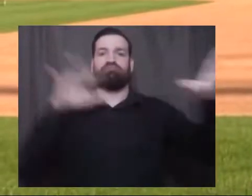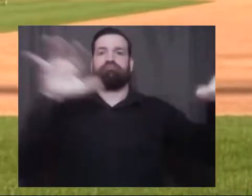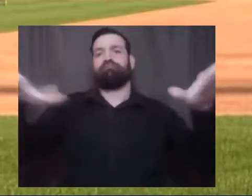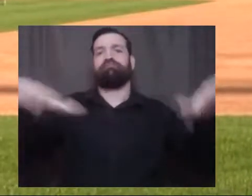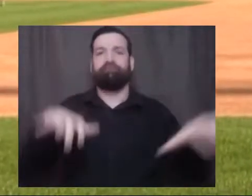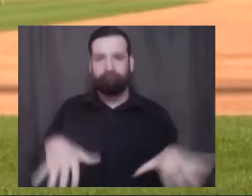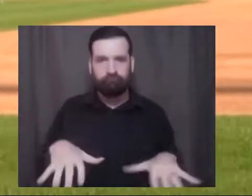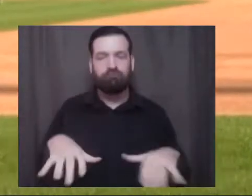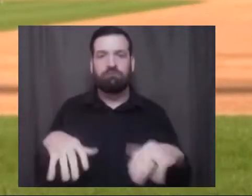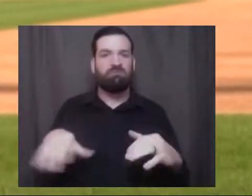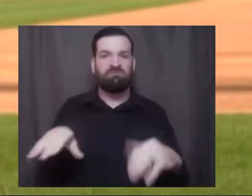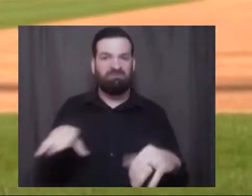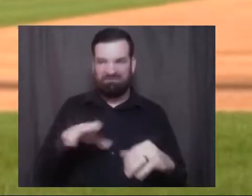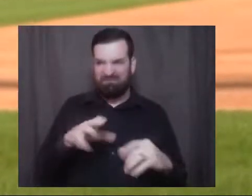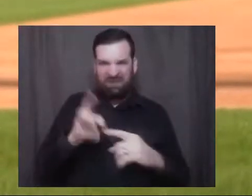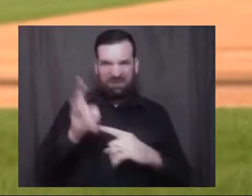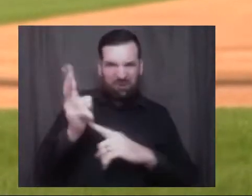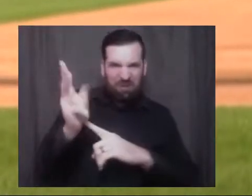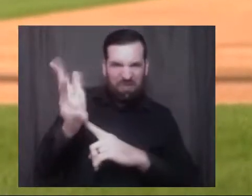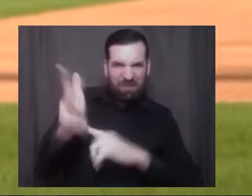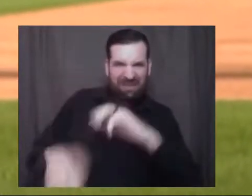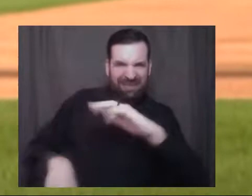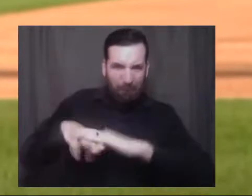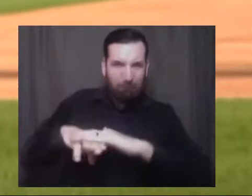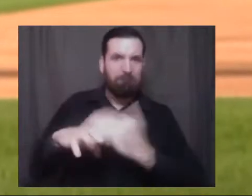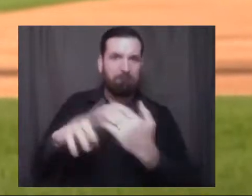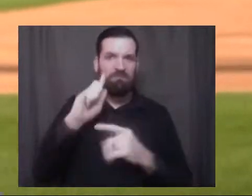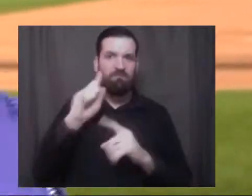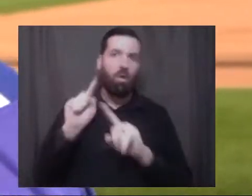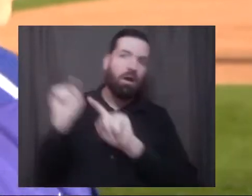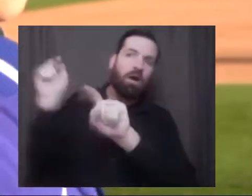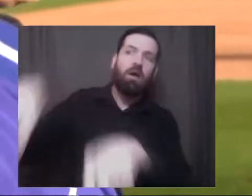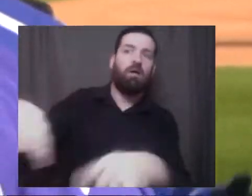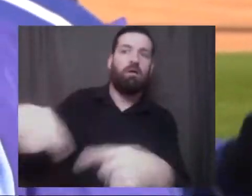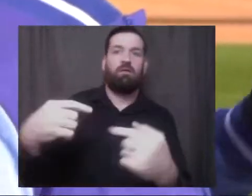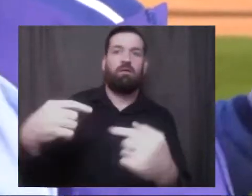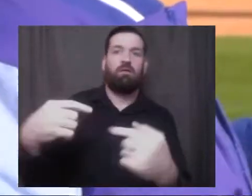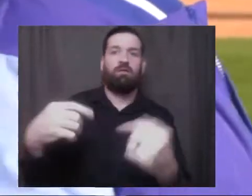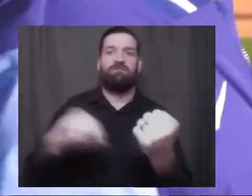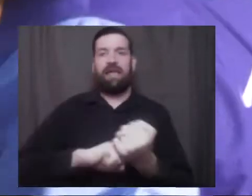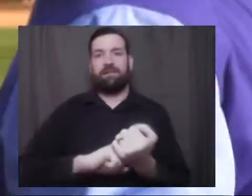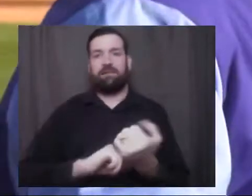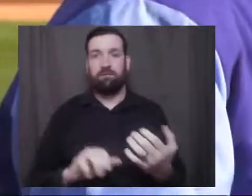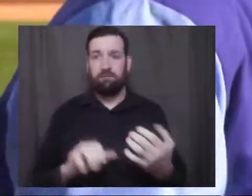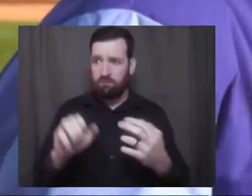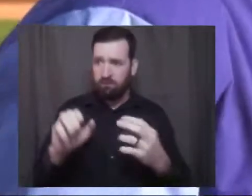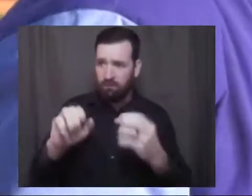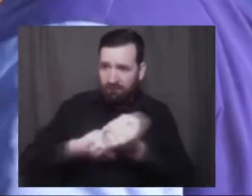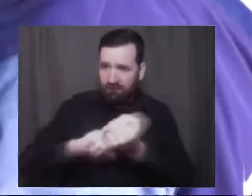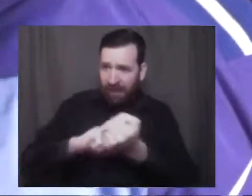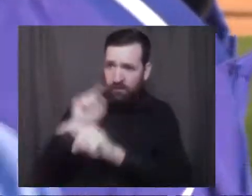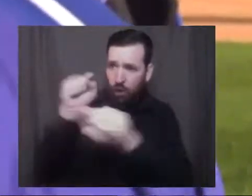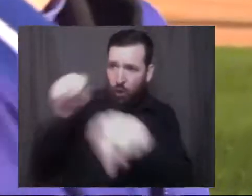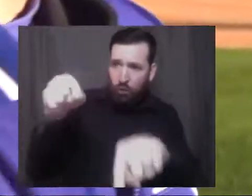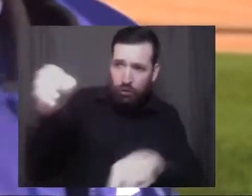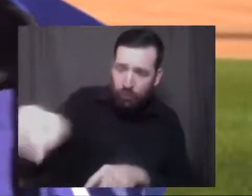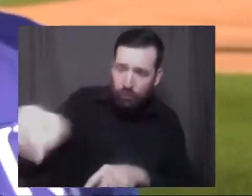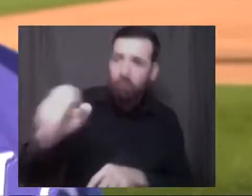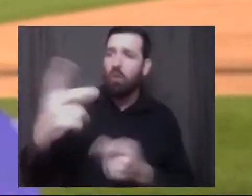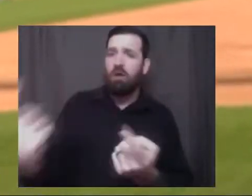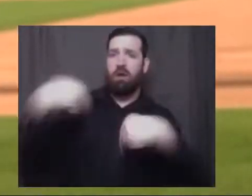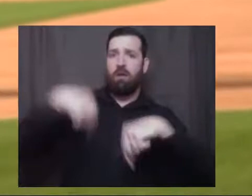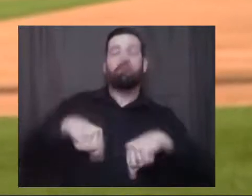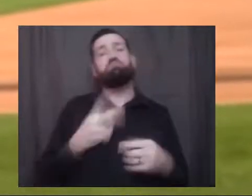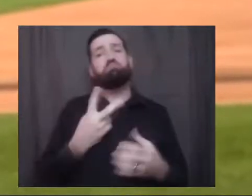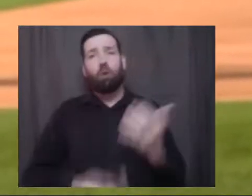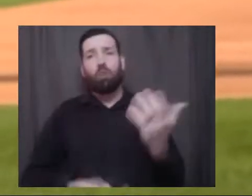more than 2 to 3 minutes away from anywhere in the stadium. So do fans come to you, or do you go to the fans, or is it a little of both? It's a little both. If you have something